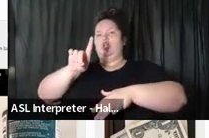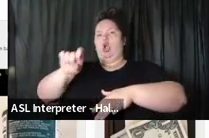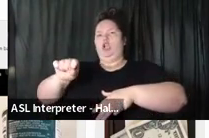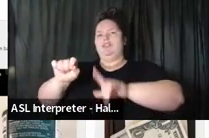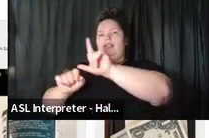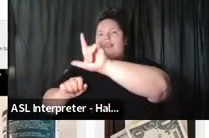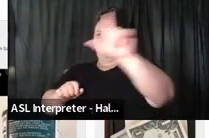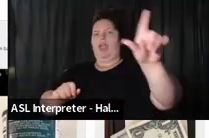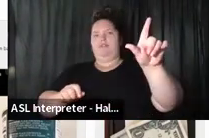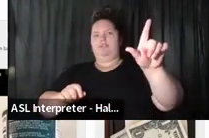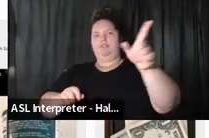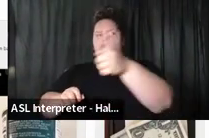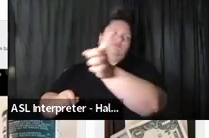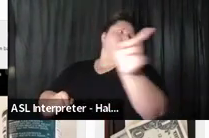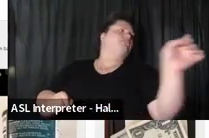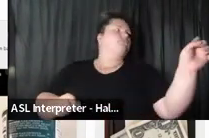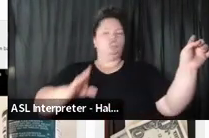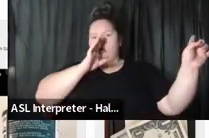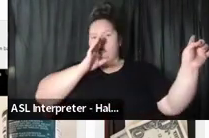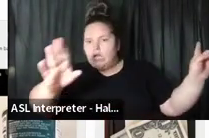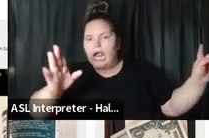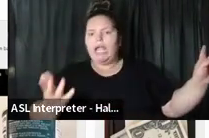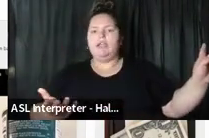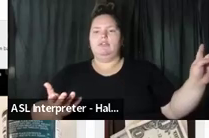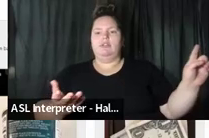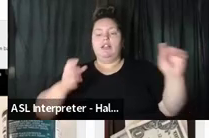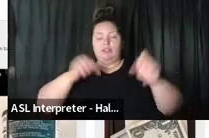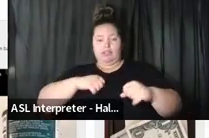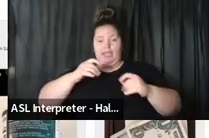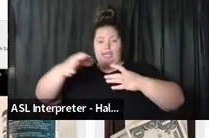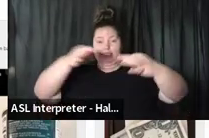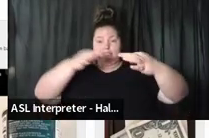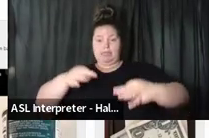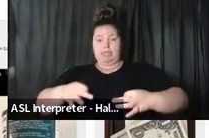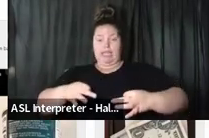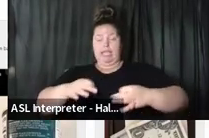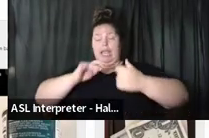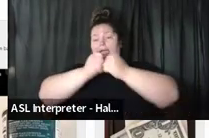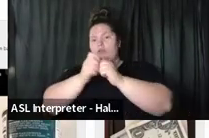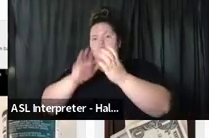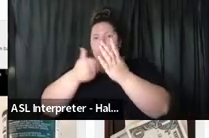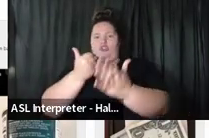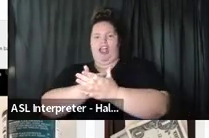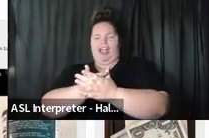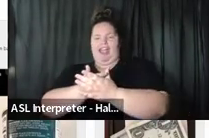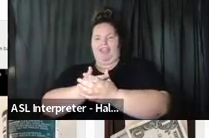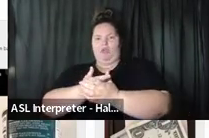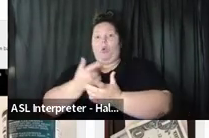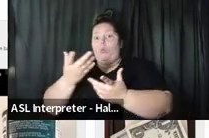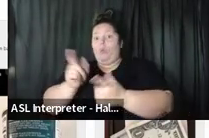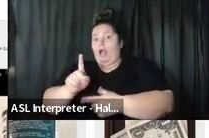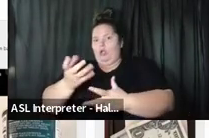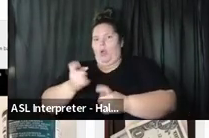go straight. It can tell you exactly how to get to the point that you're looking for in the app. So